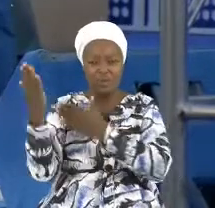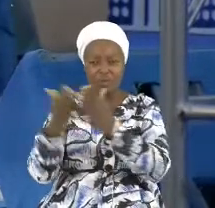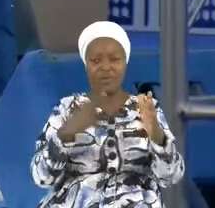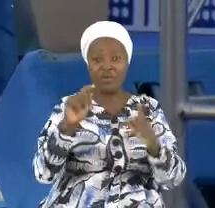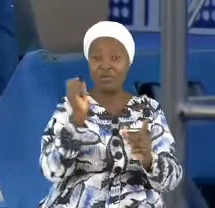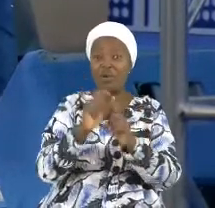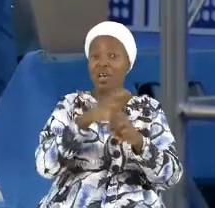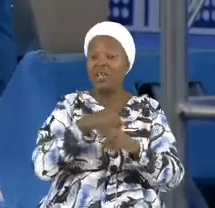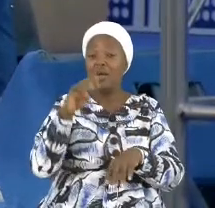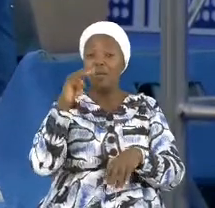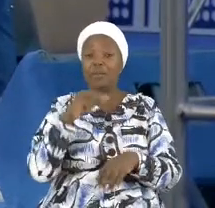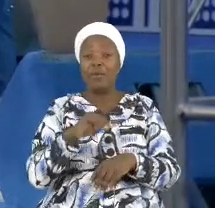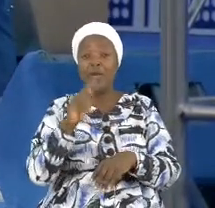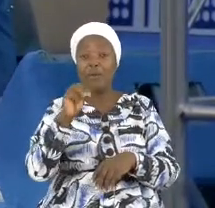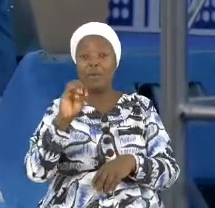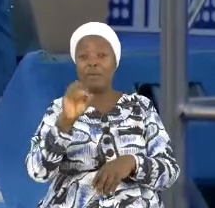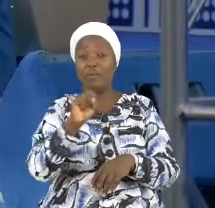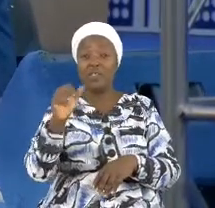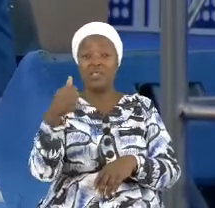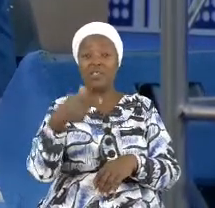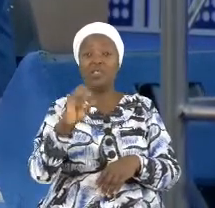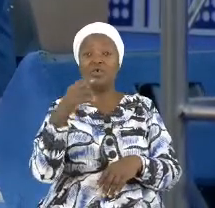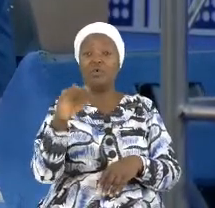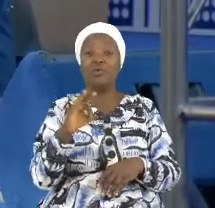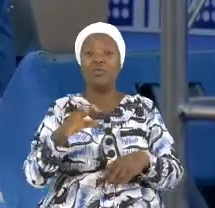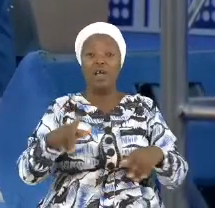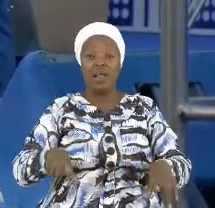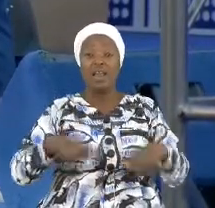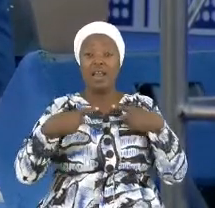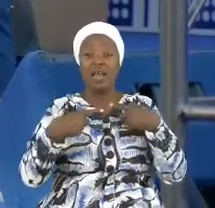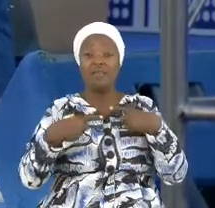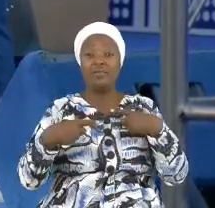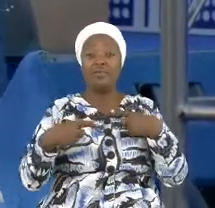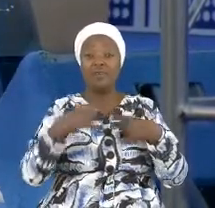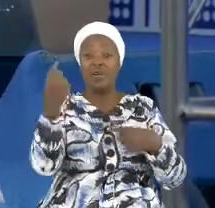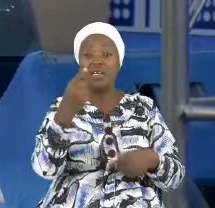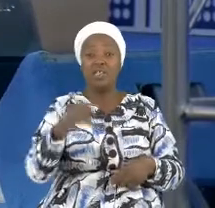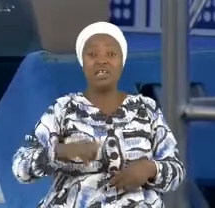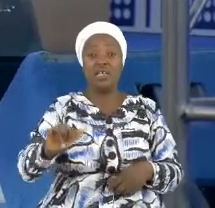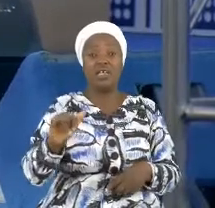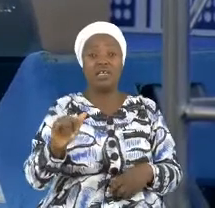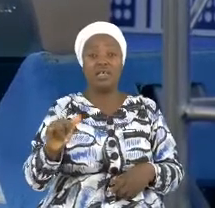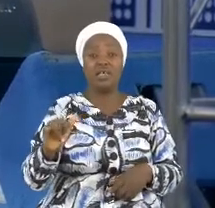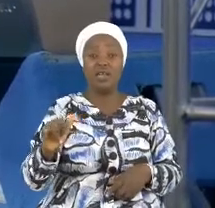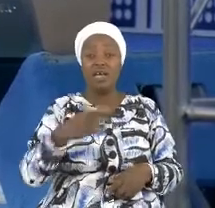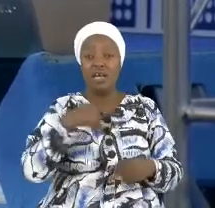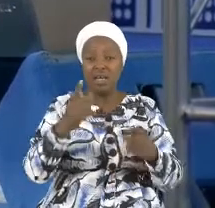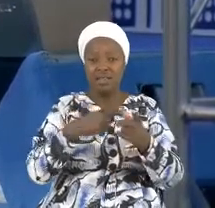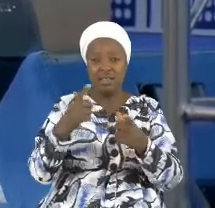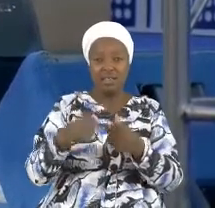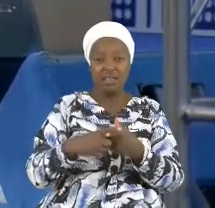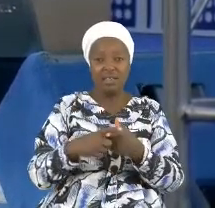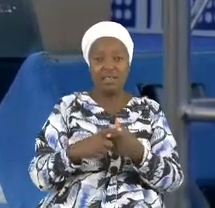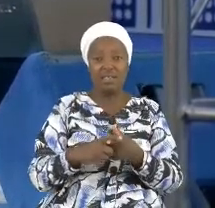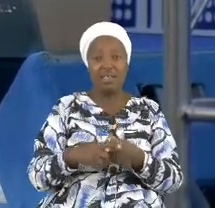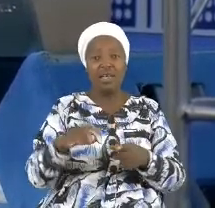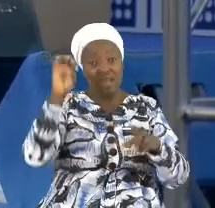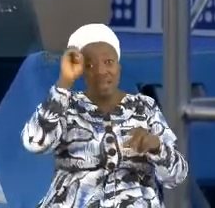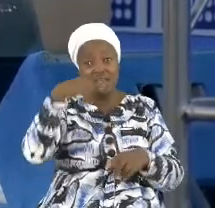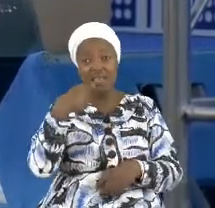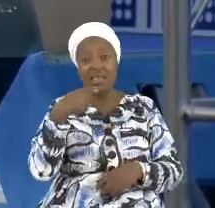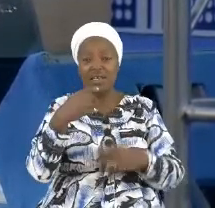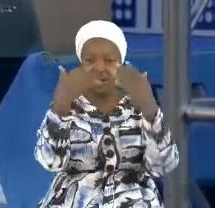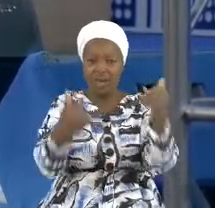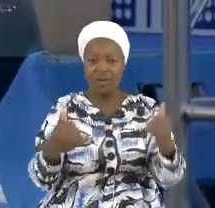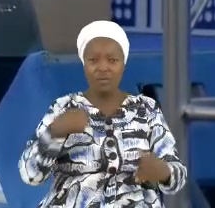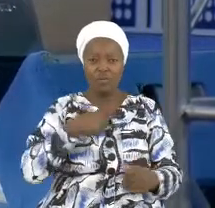of redemption, of life eternal. And then I said, now we're going to pray